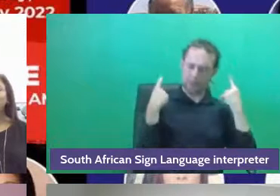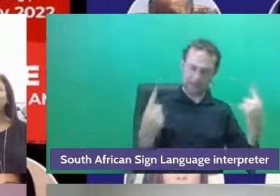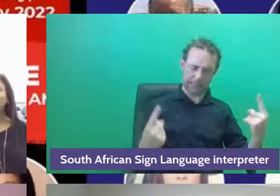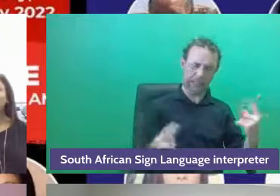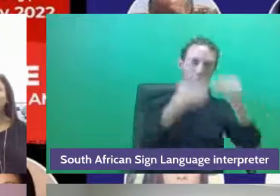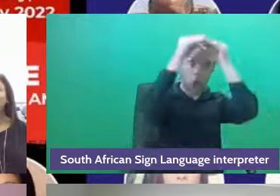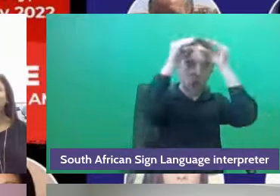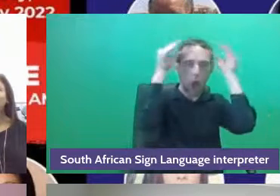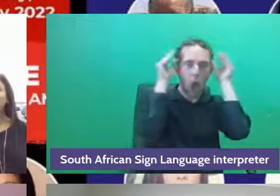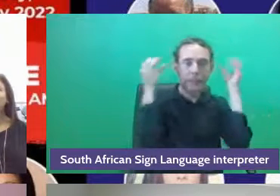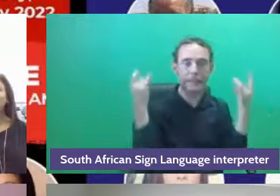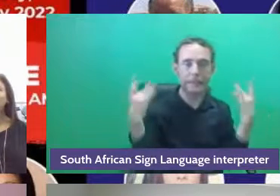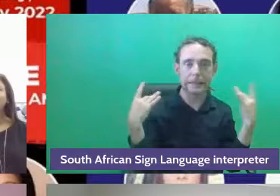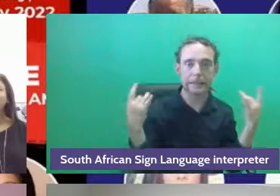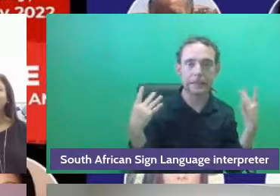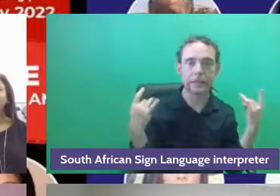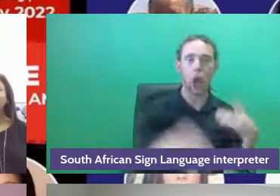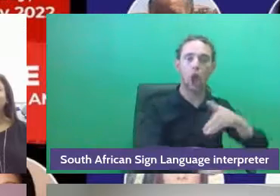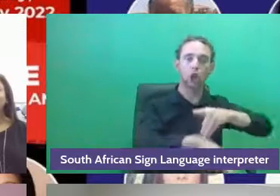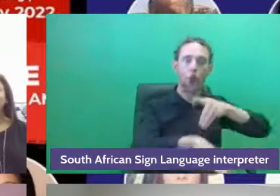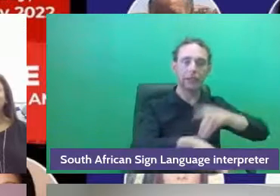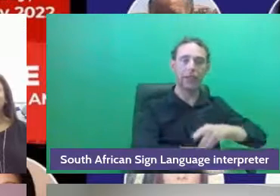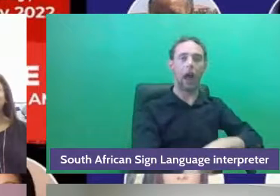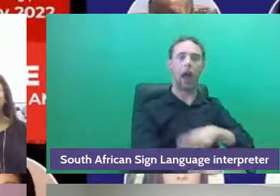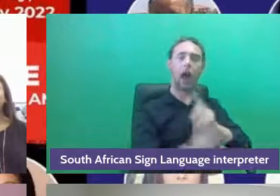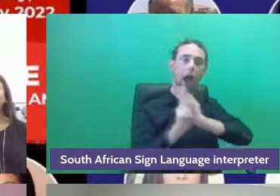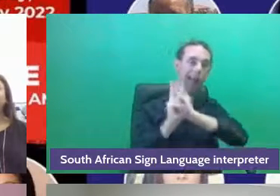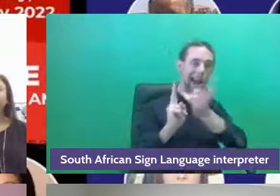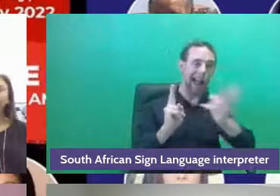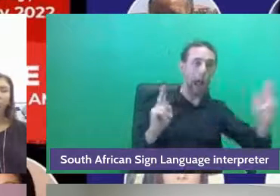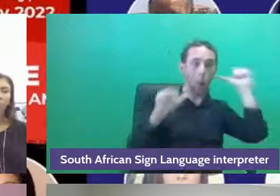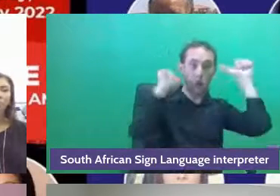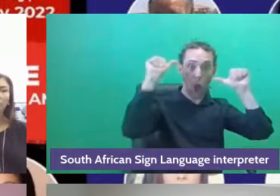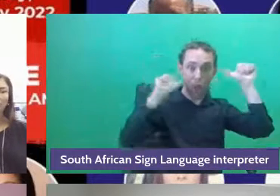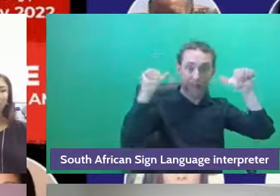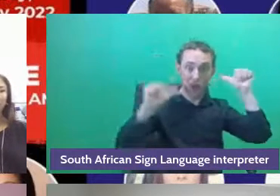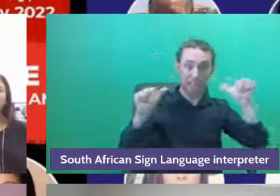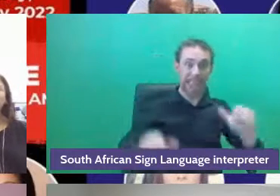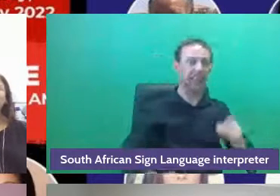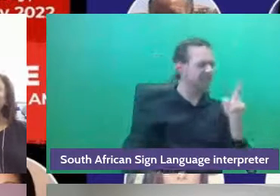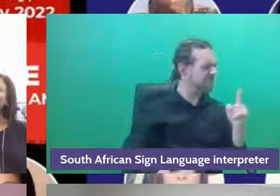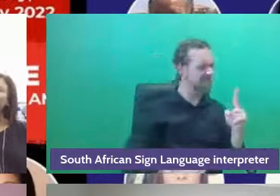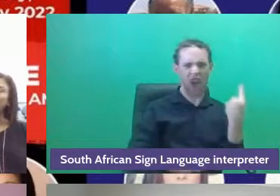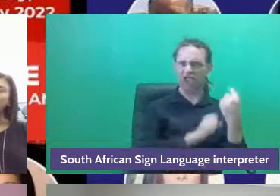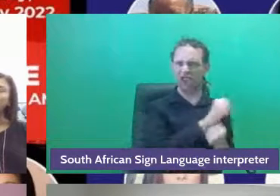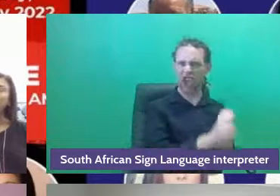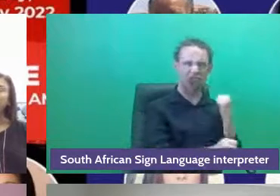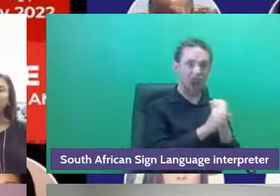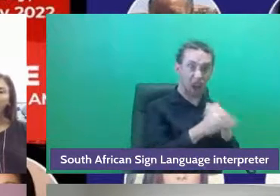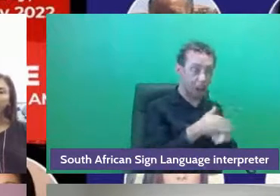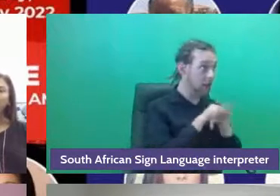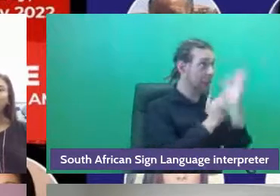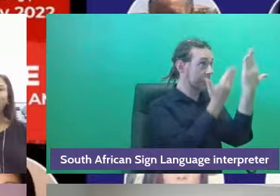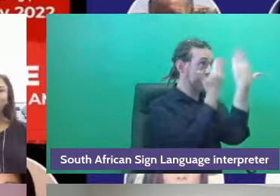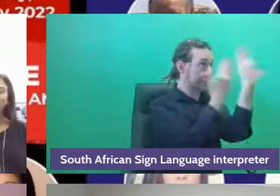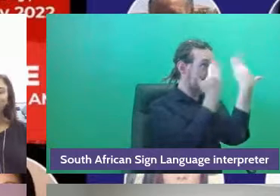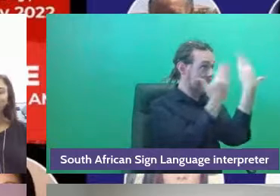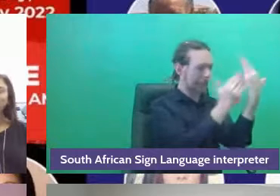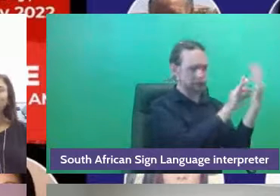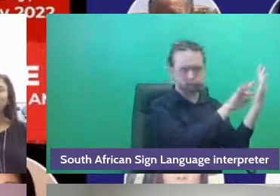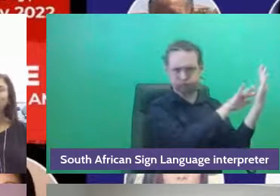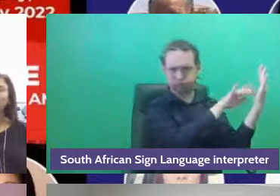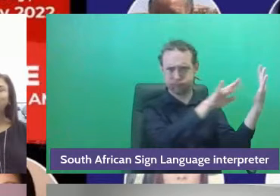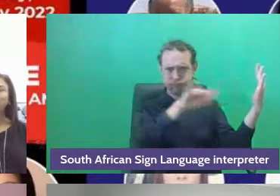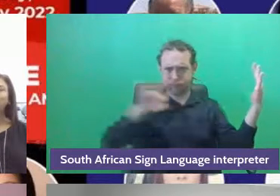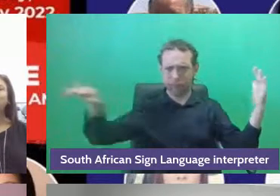from first year right to completion of your degree, your training, or whatever you are doing in terms of nursing staff,